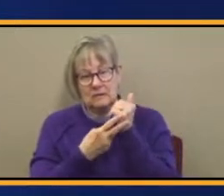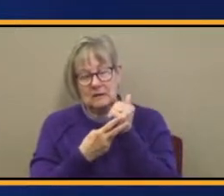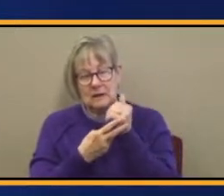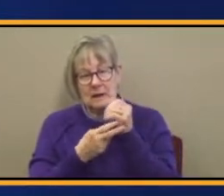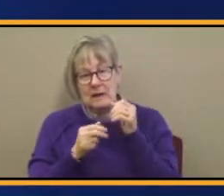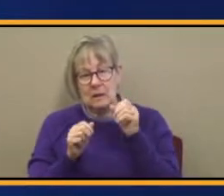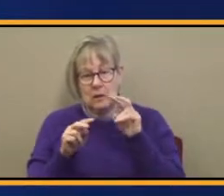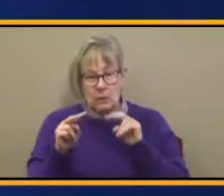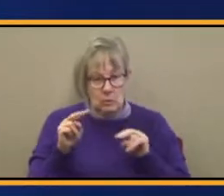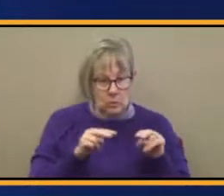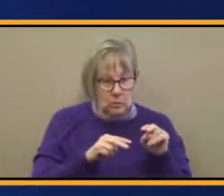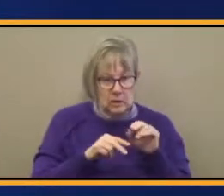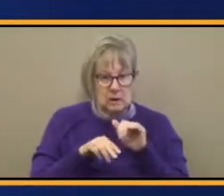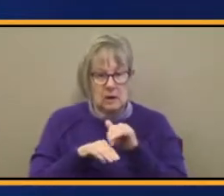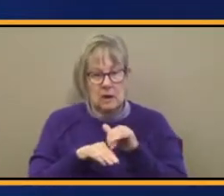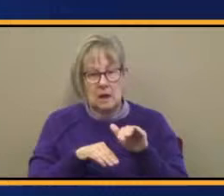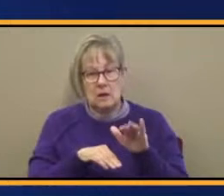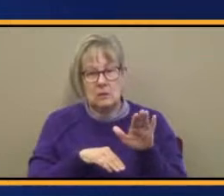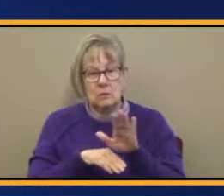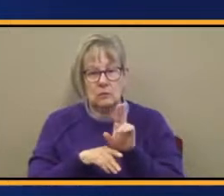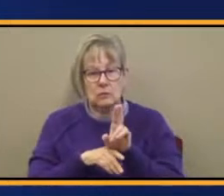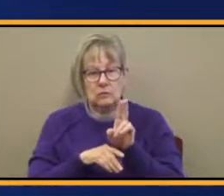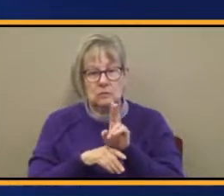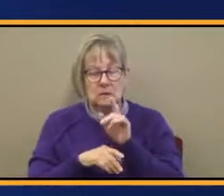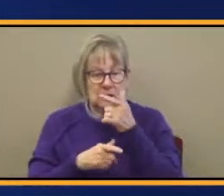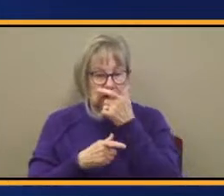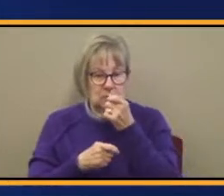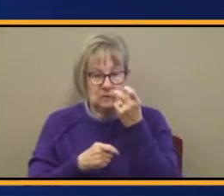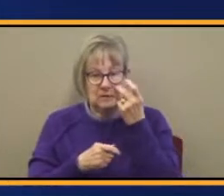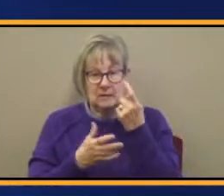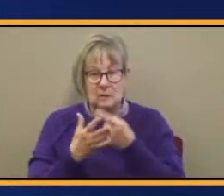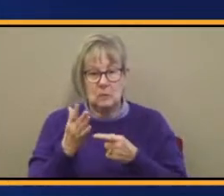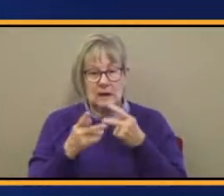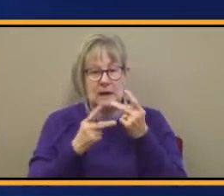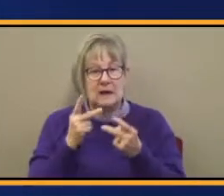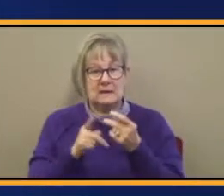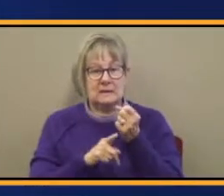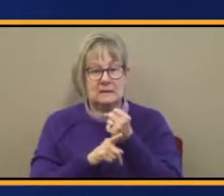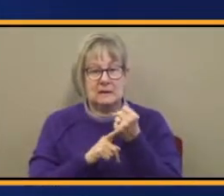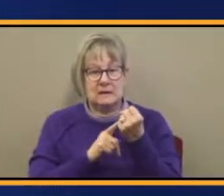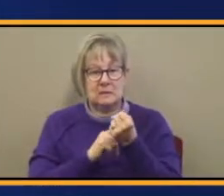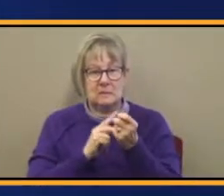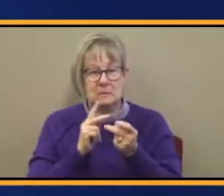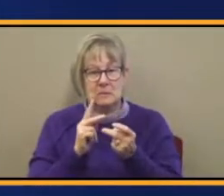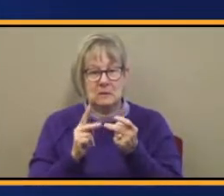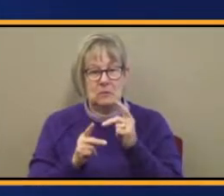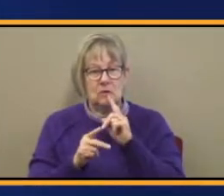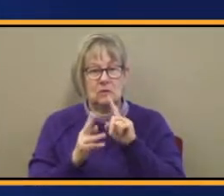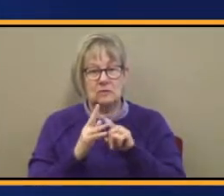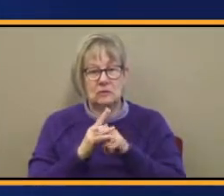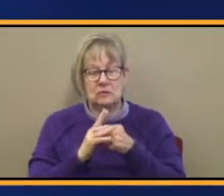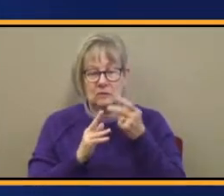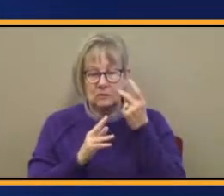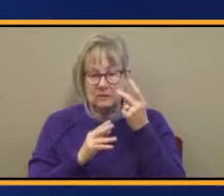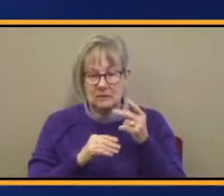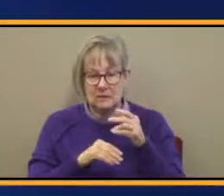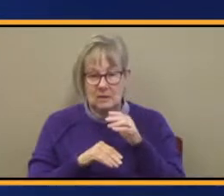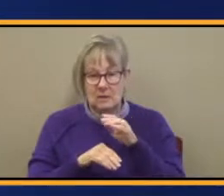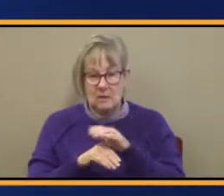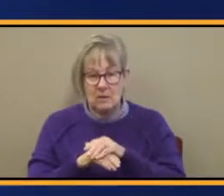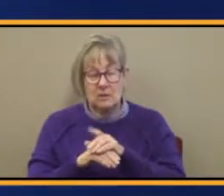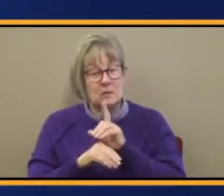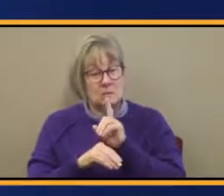at your usage, I think it'd be really interesting to see what type of savings people are starting to see on their bills. So